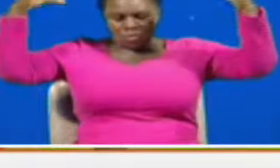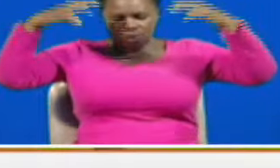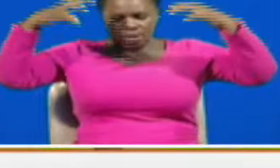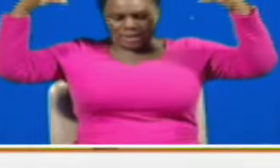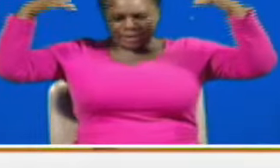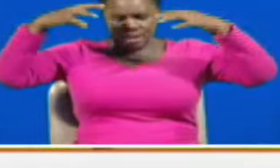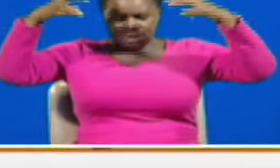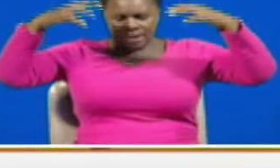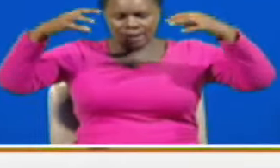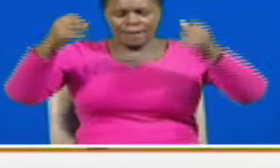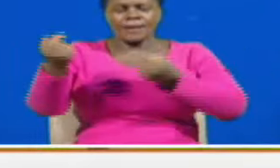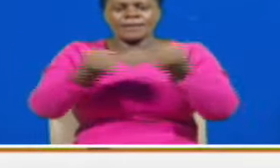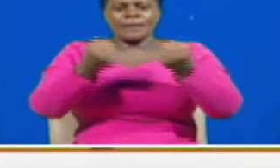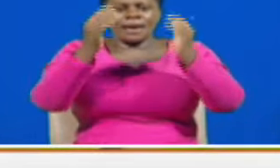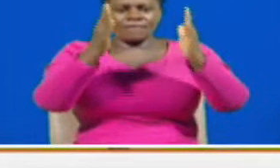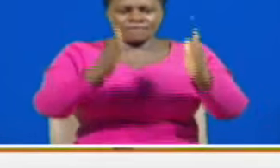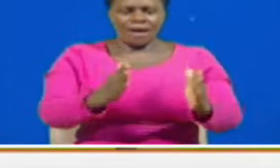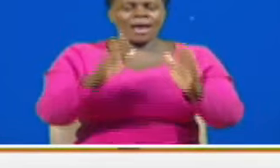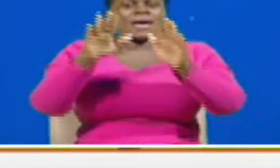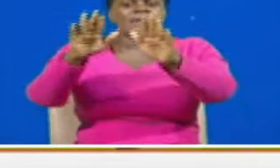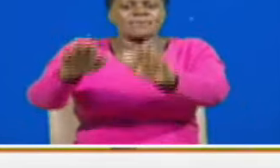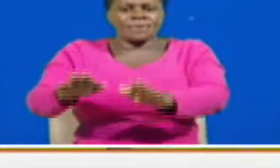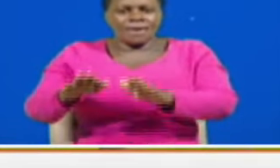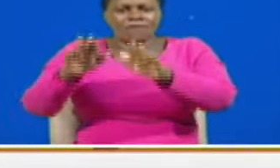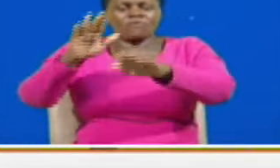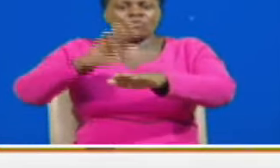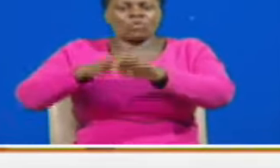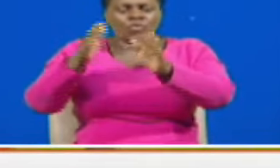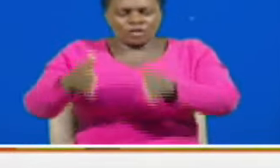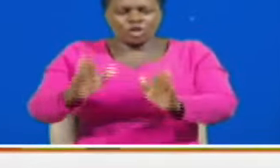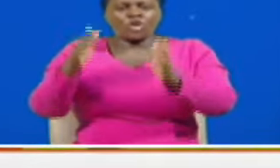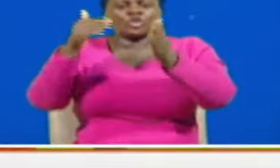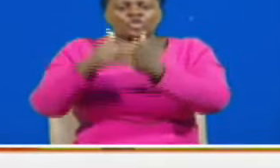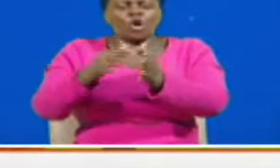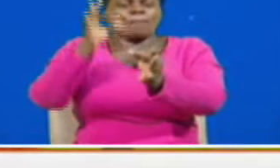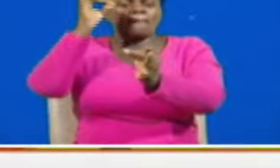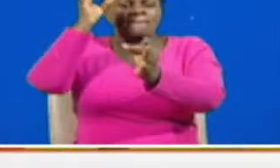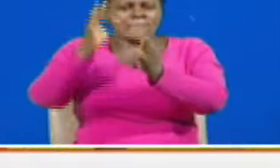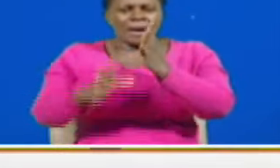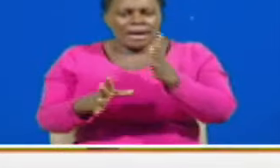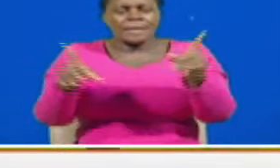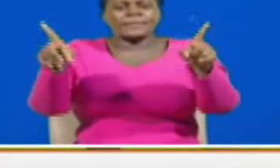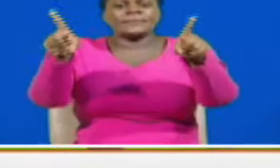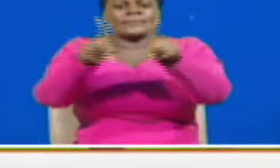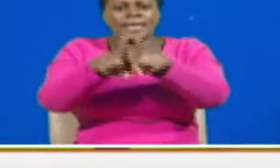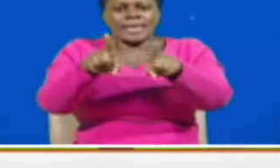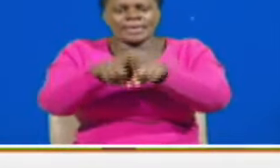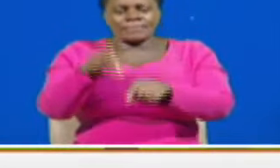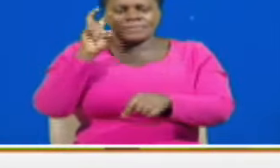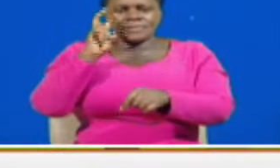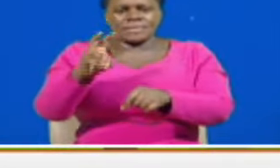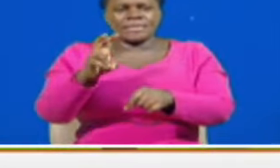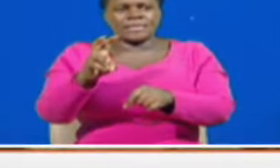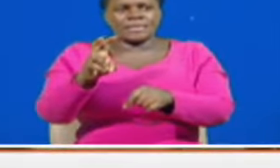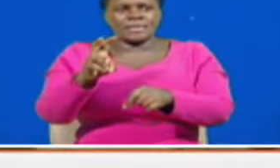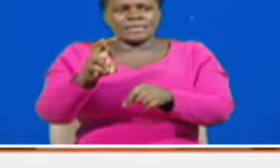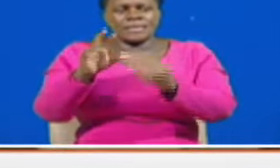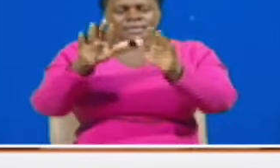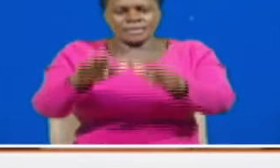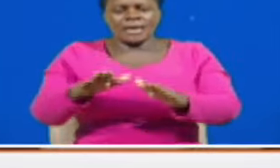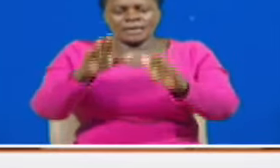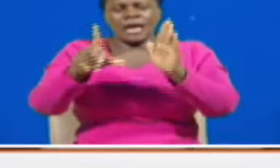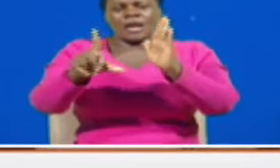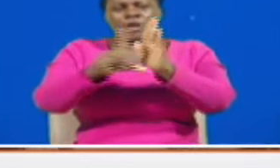abiria, madereva wawe waangalifu kwa barabara. Waache overspeeding na pia kuangalia uhalifu sana. Sheria